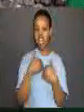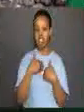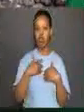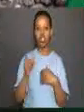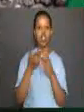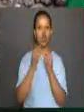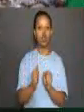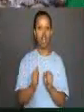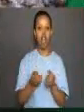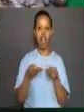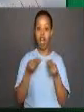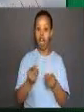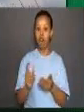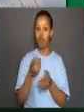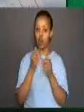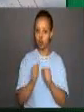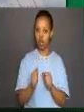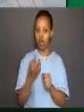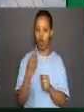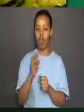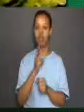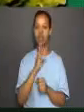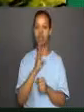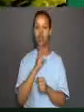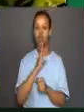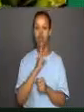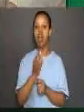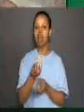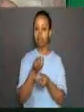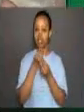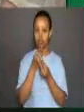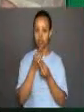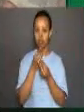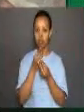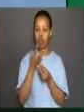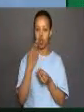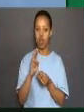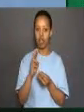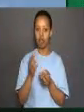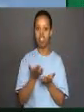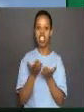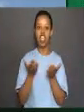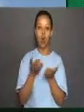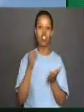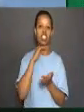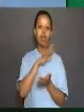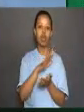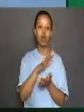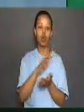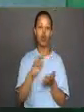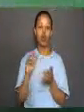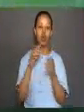animals, soil, water, food, contaminated objects, and the